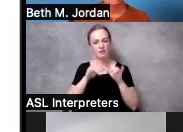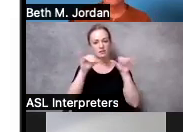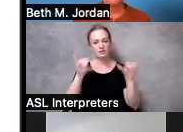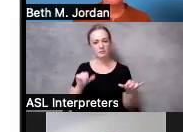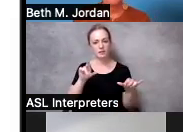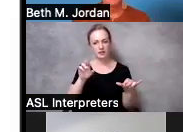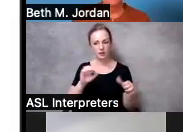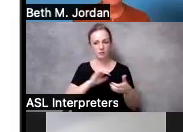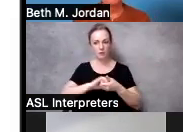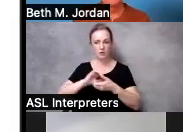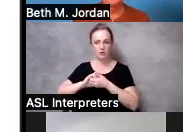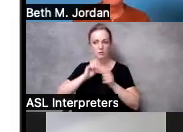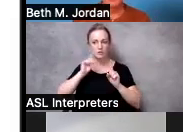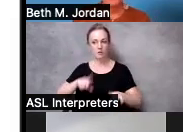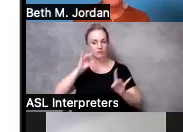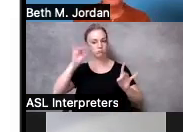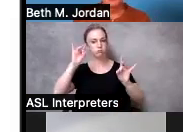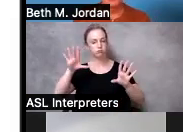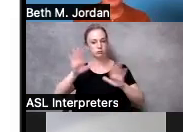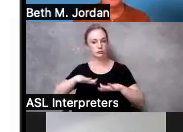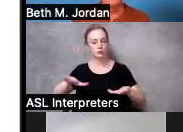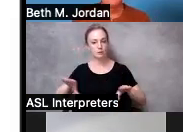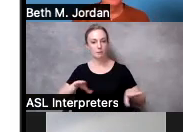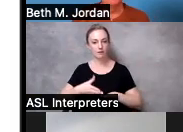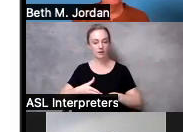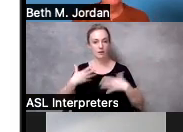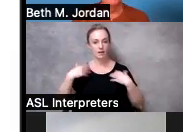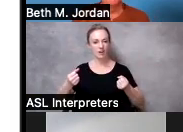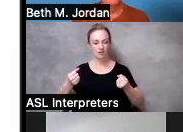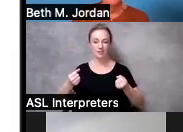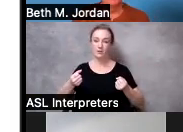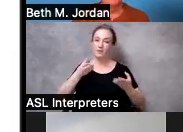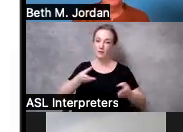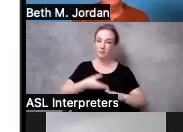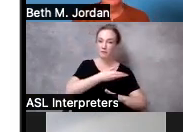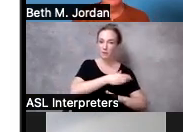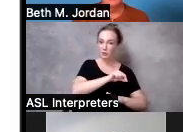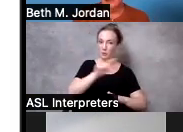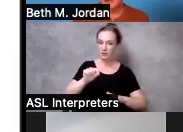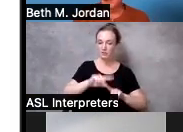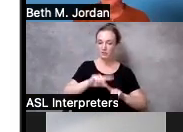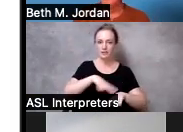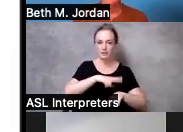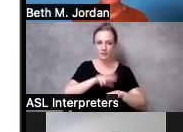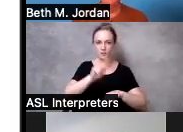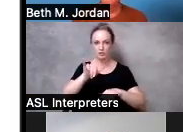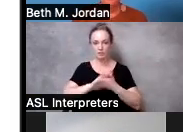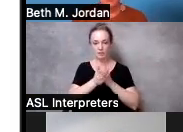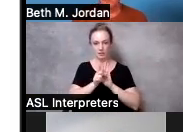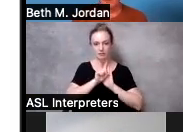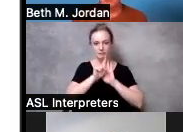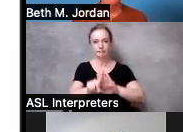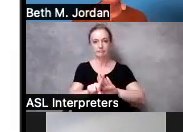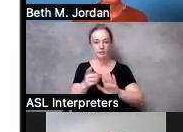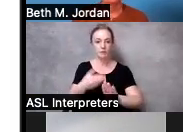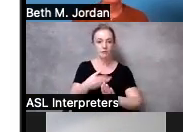in children's behavioral health that was present prior to 2020 and brought to the forefront both nationally and in Kentucky before and after